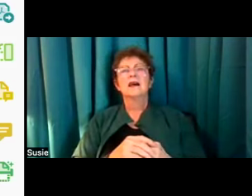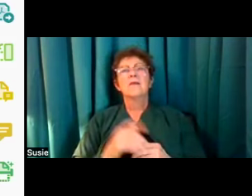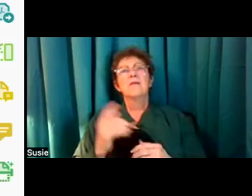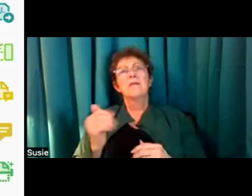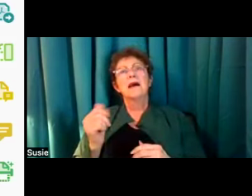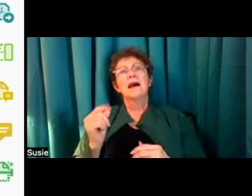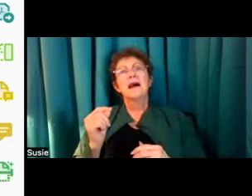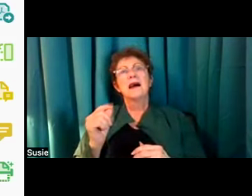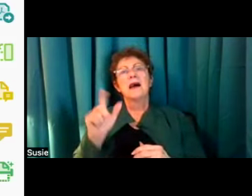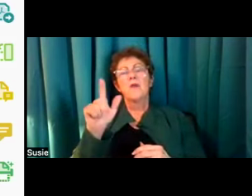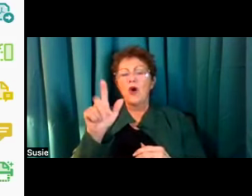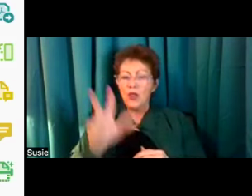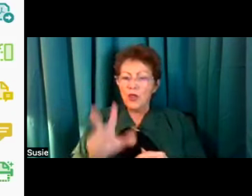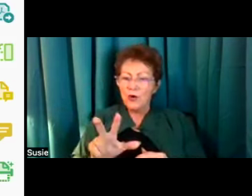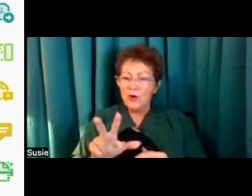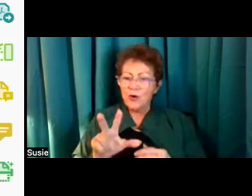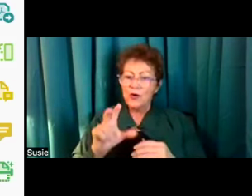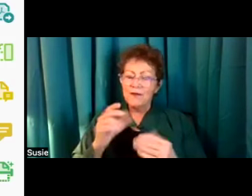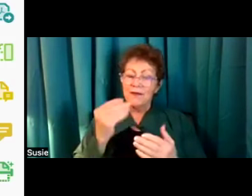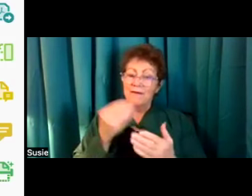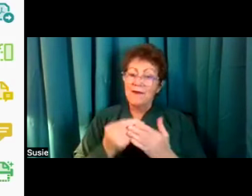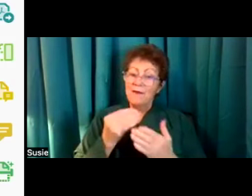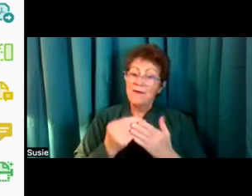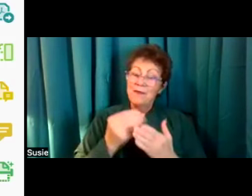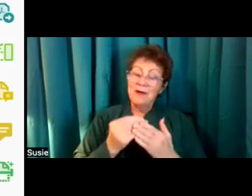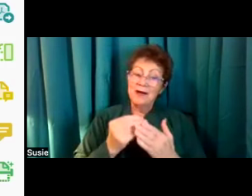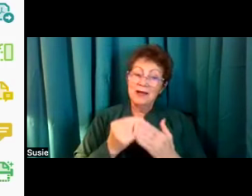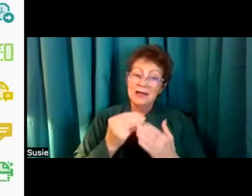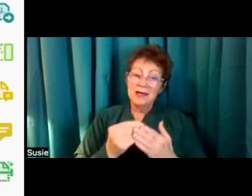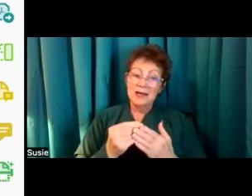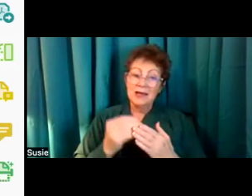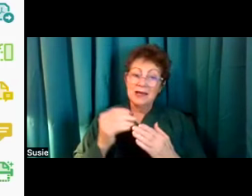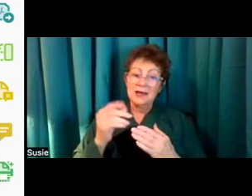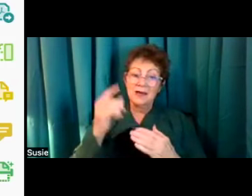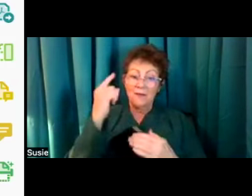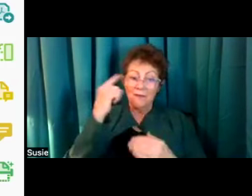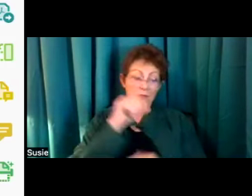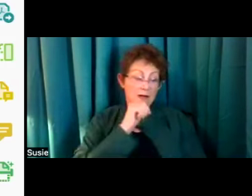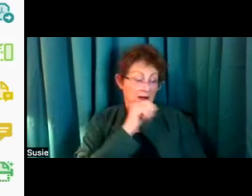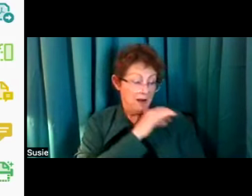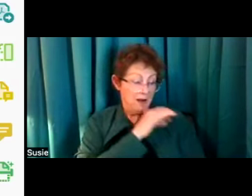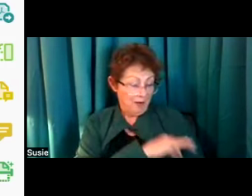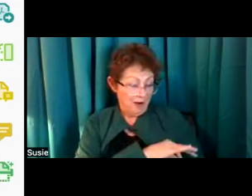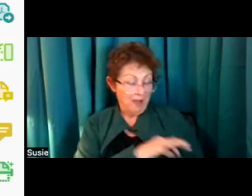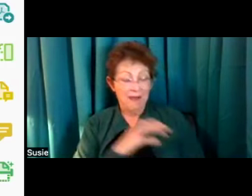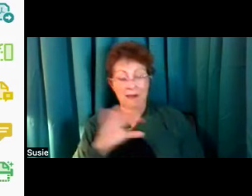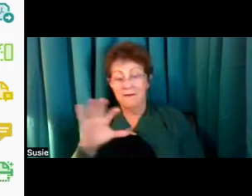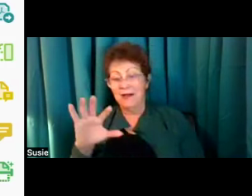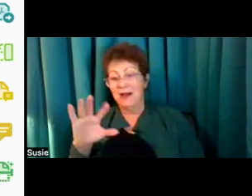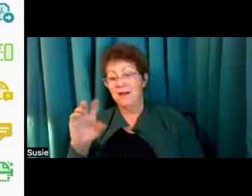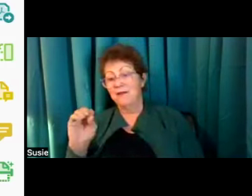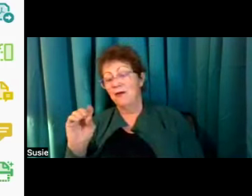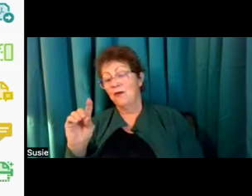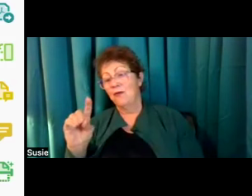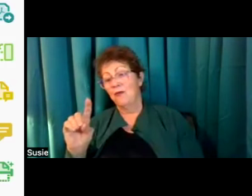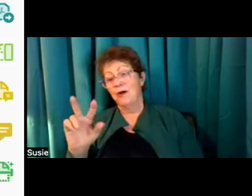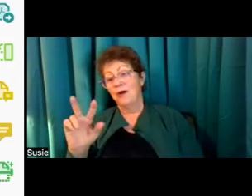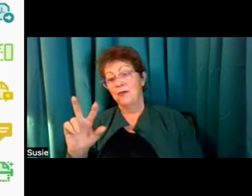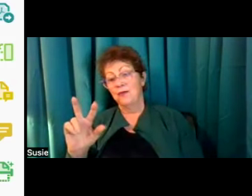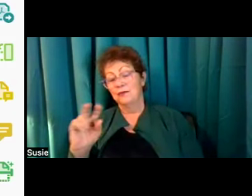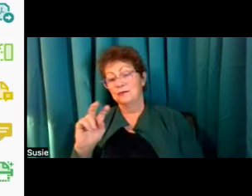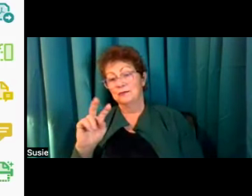a third of the funding from for the nonprofit, for the 501c3, must be from the